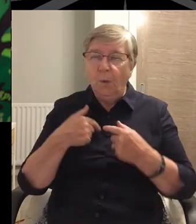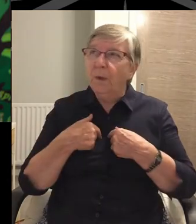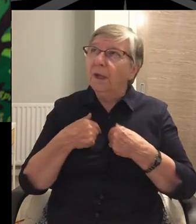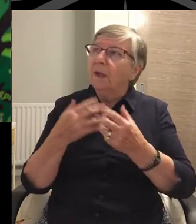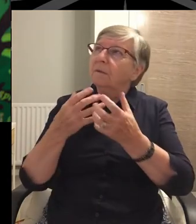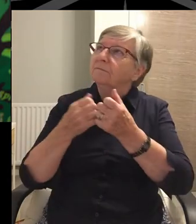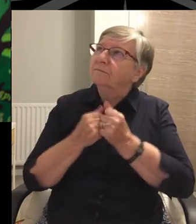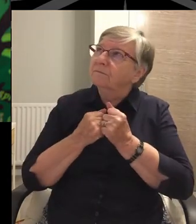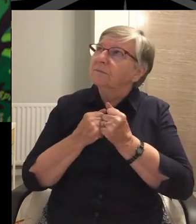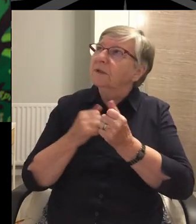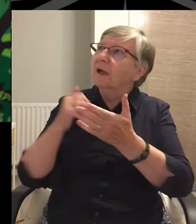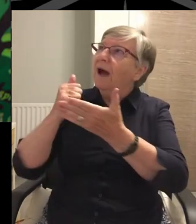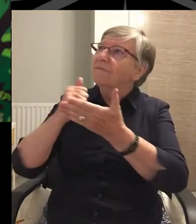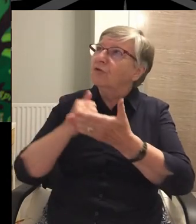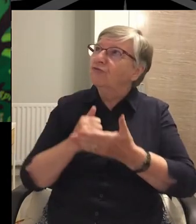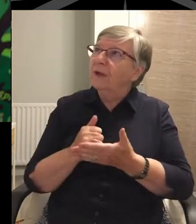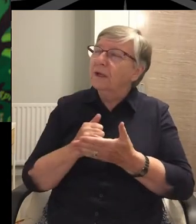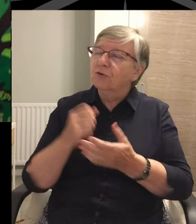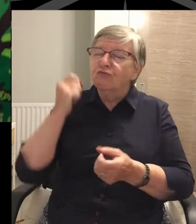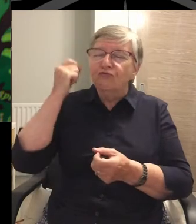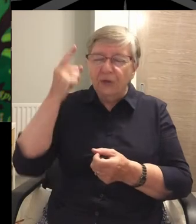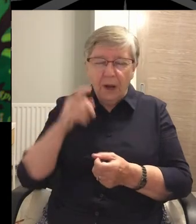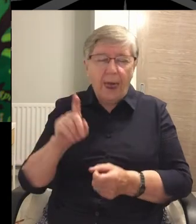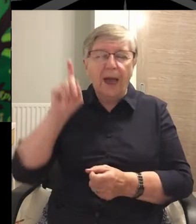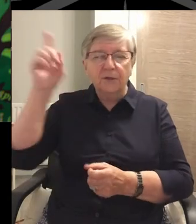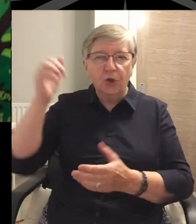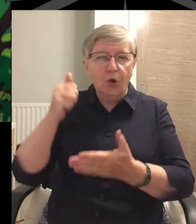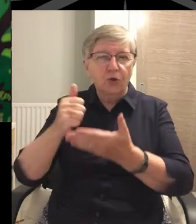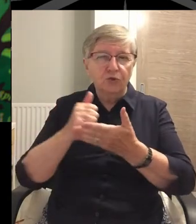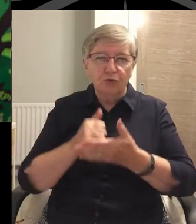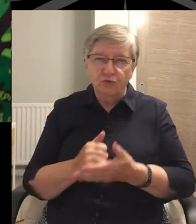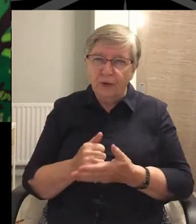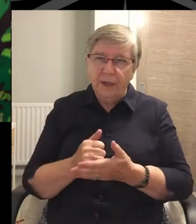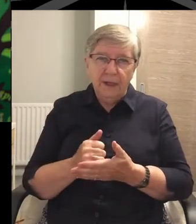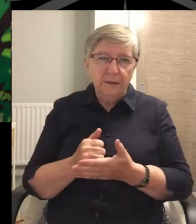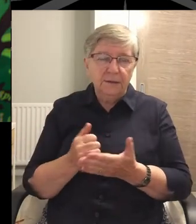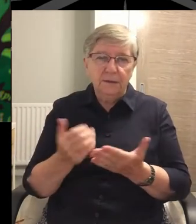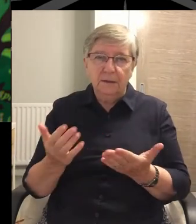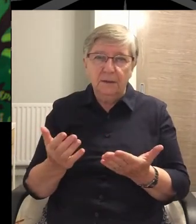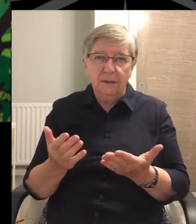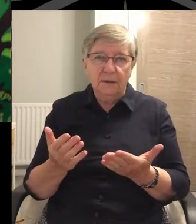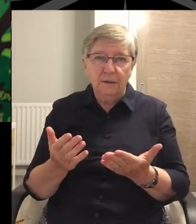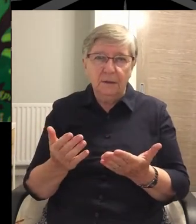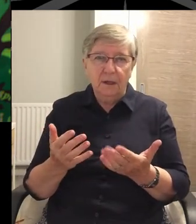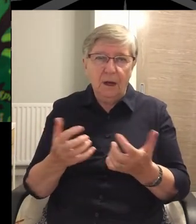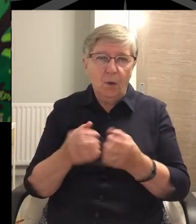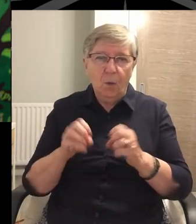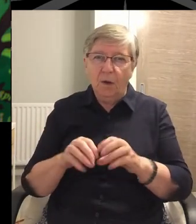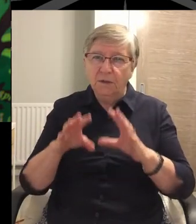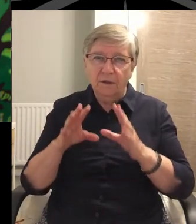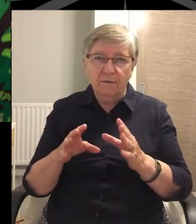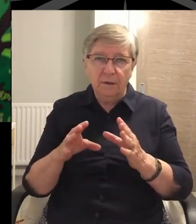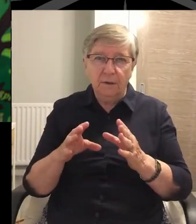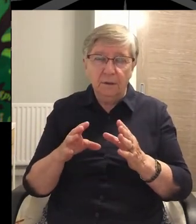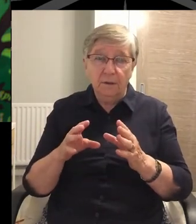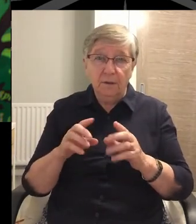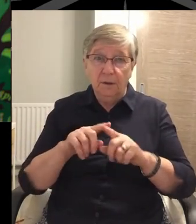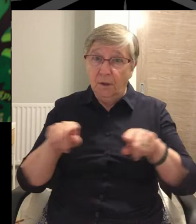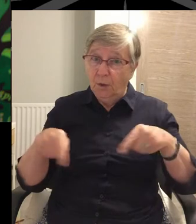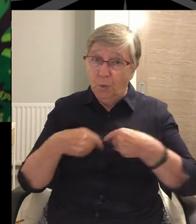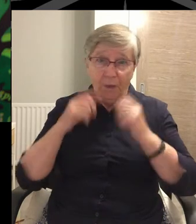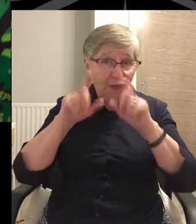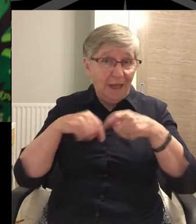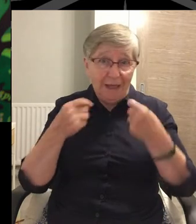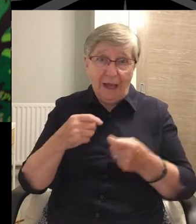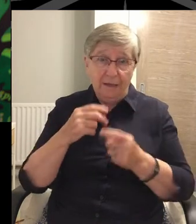When we are gripped by grace, when we realize this is grace, this is undeserved favor, then